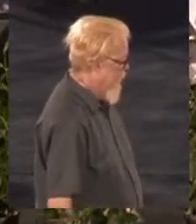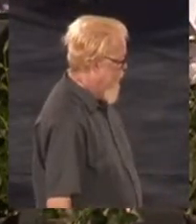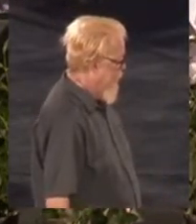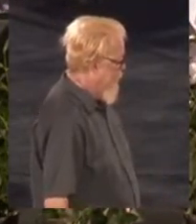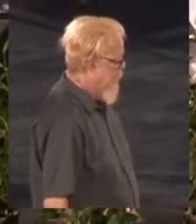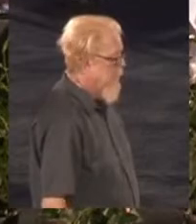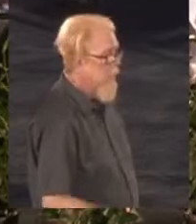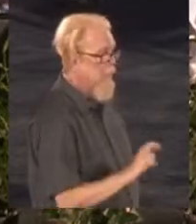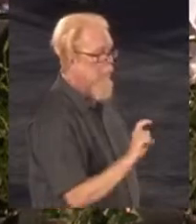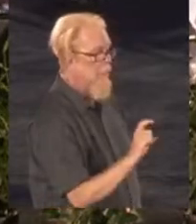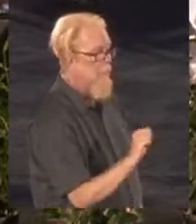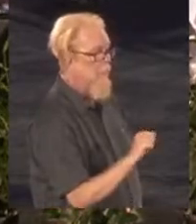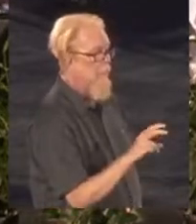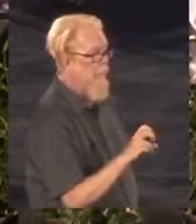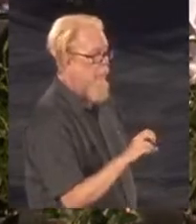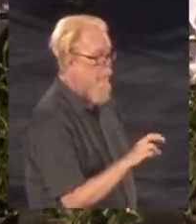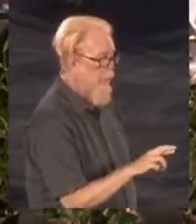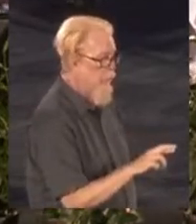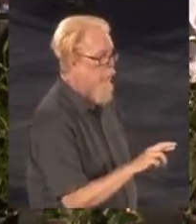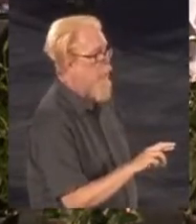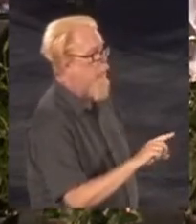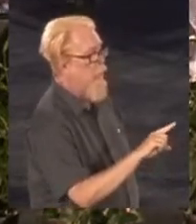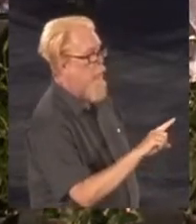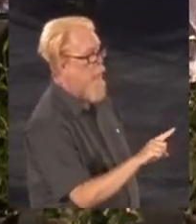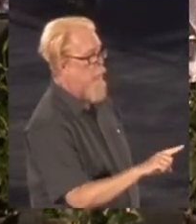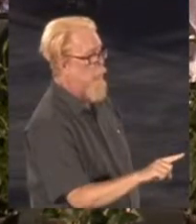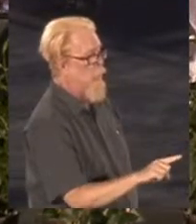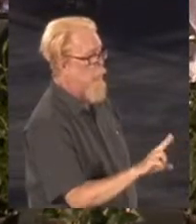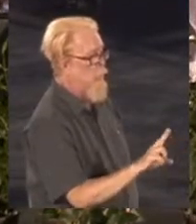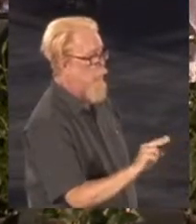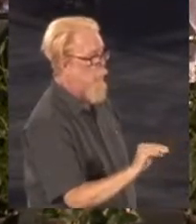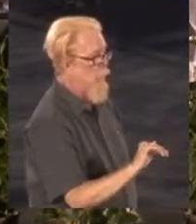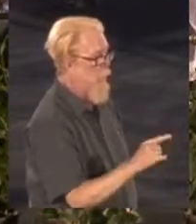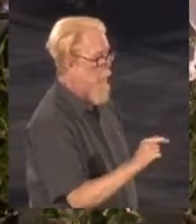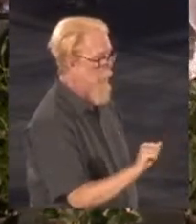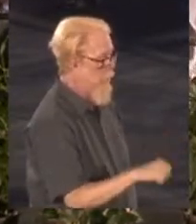College. Xavier Rene Zuniga.